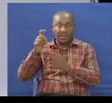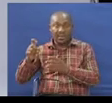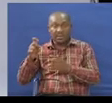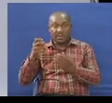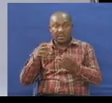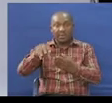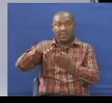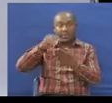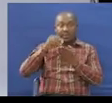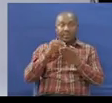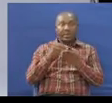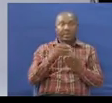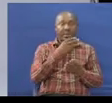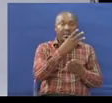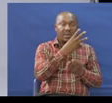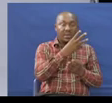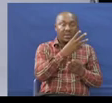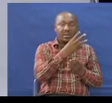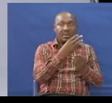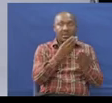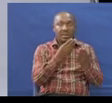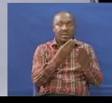But x is there. So we'll have to factorize by taking